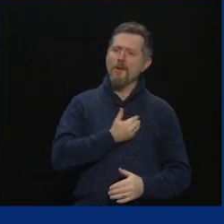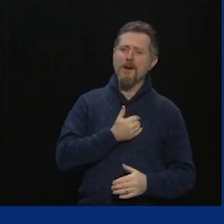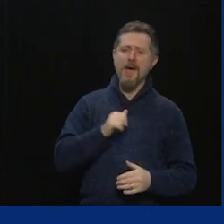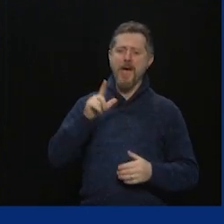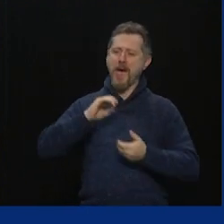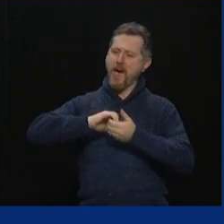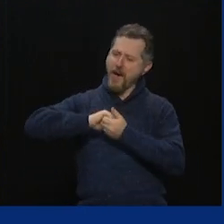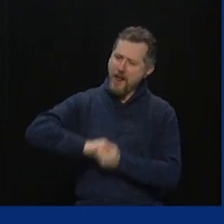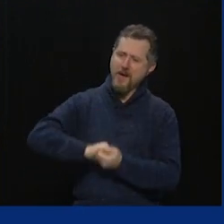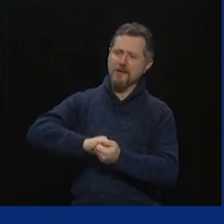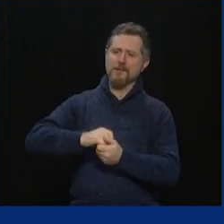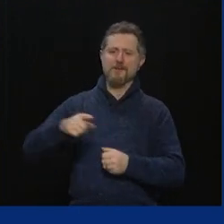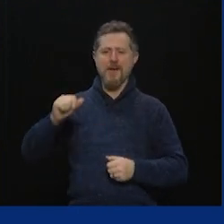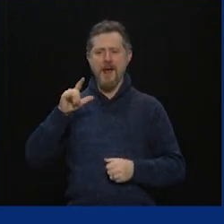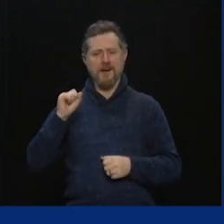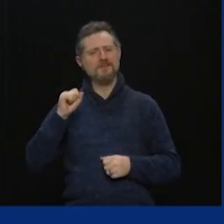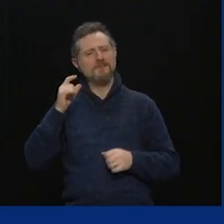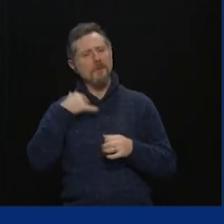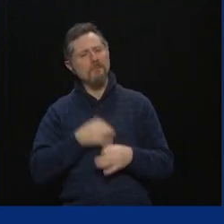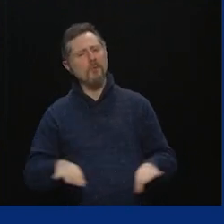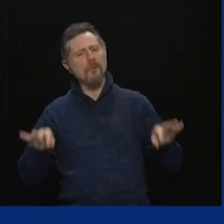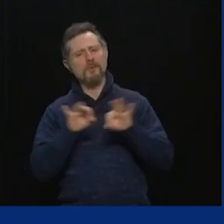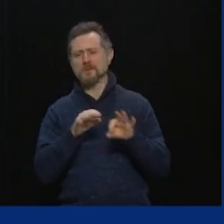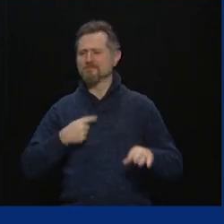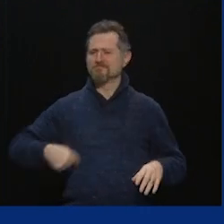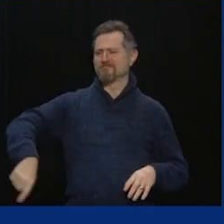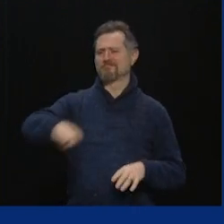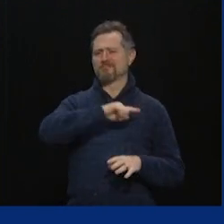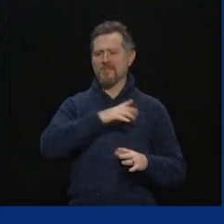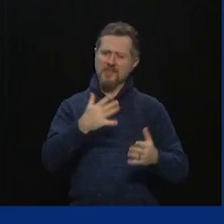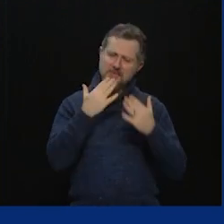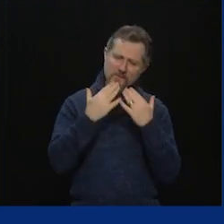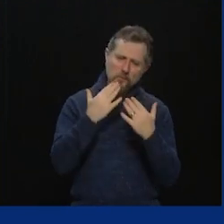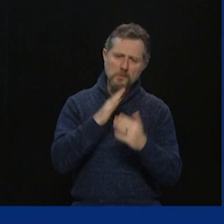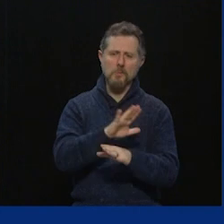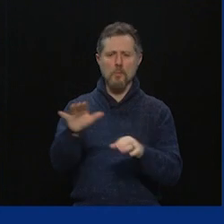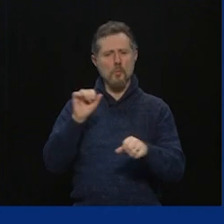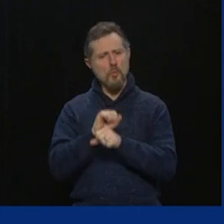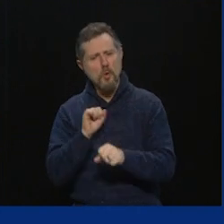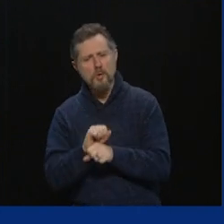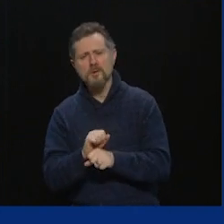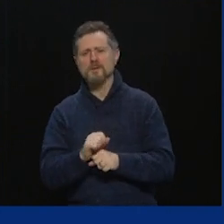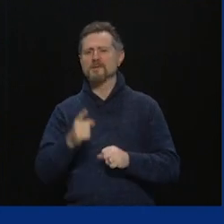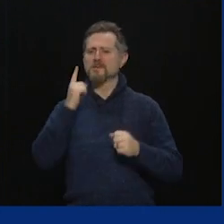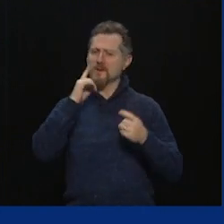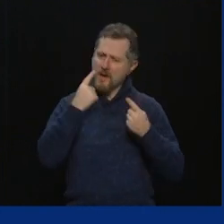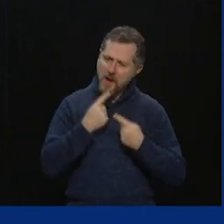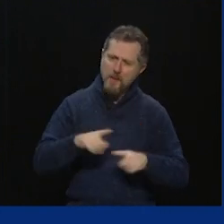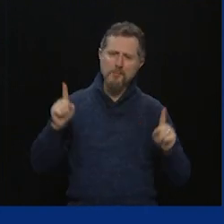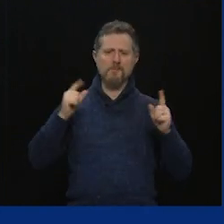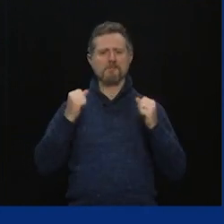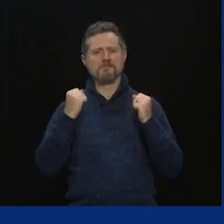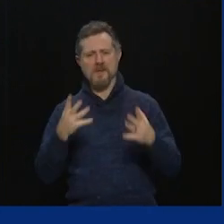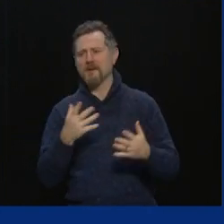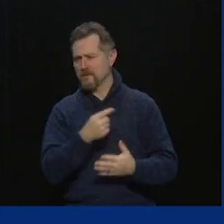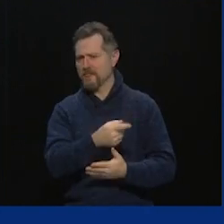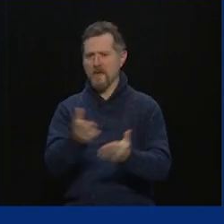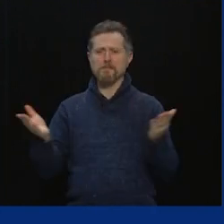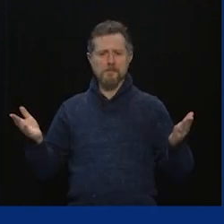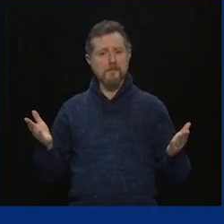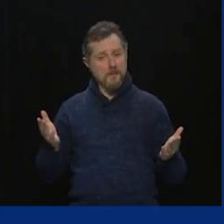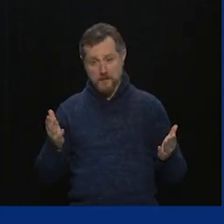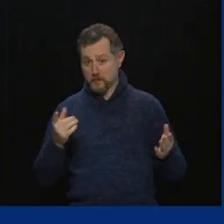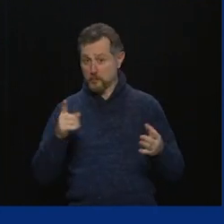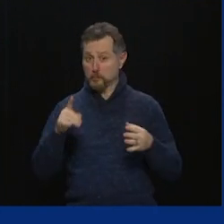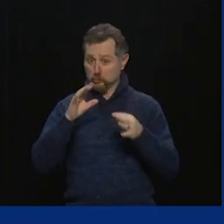is so important to all of us who are grateful for the work that was done by so many, and they deserve our respect and our